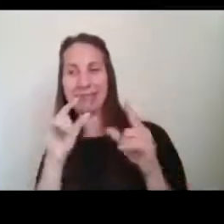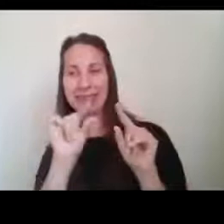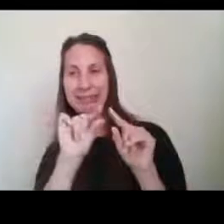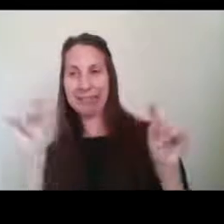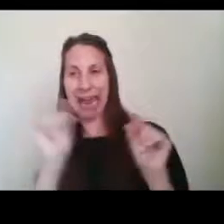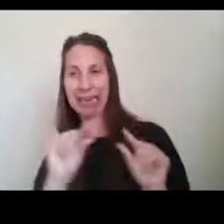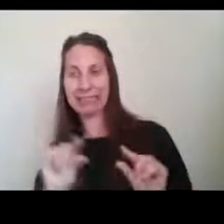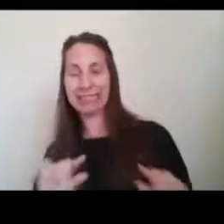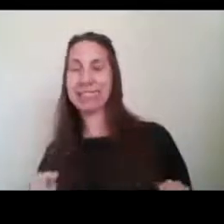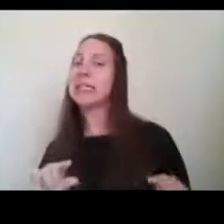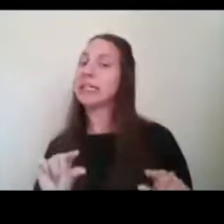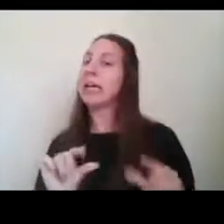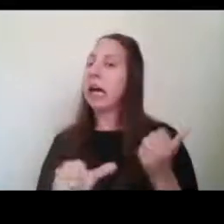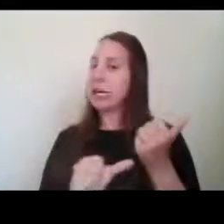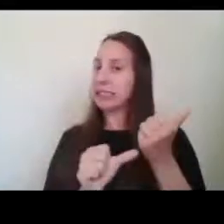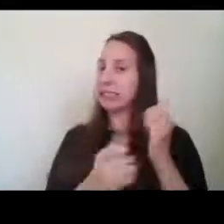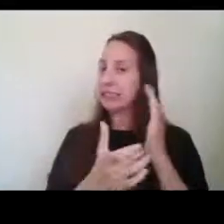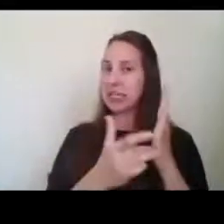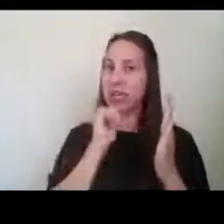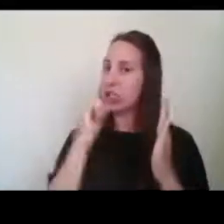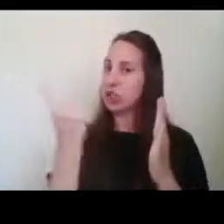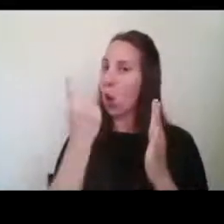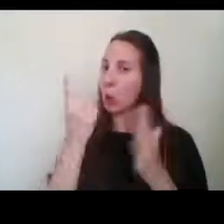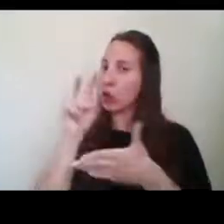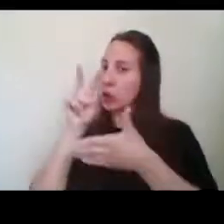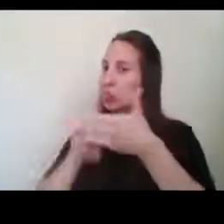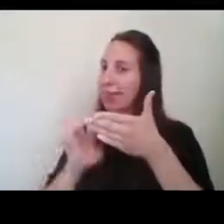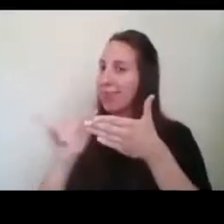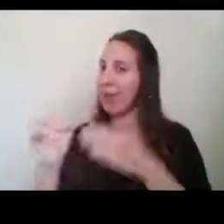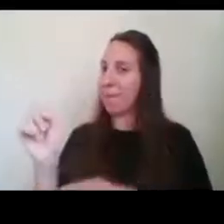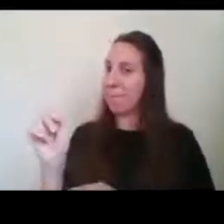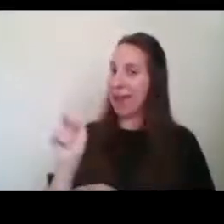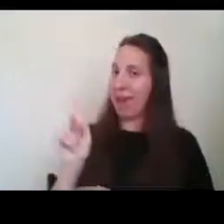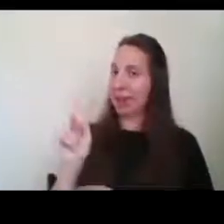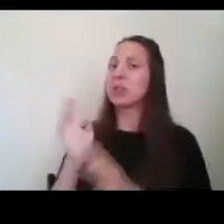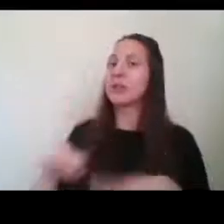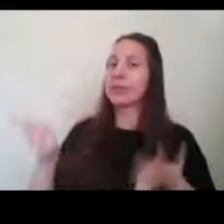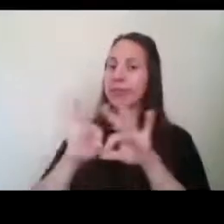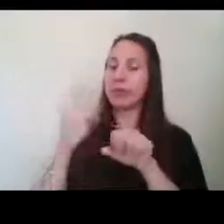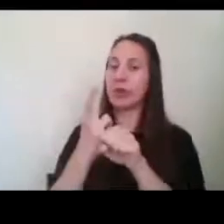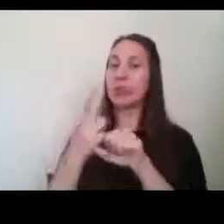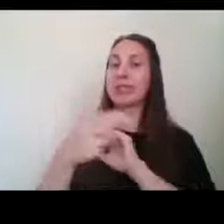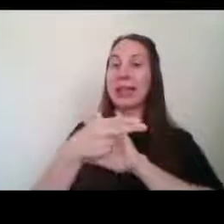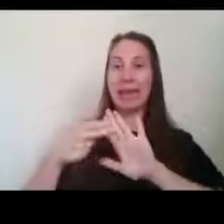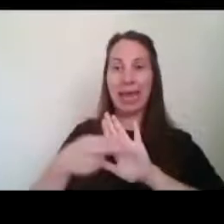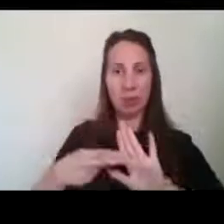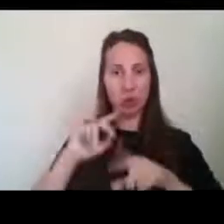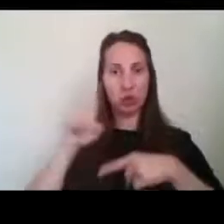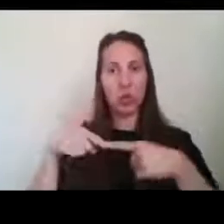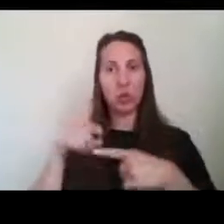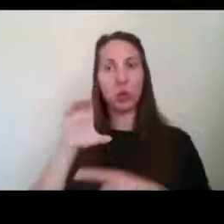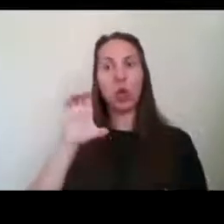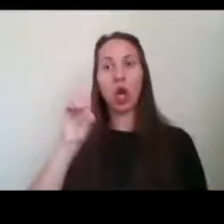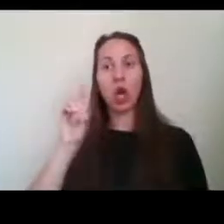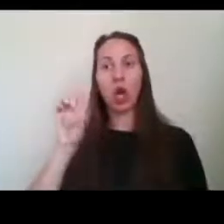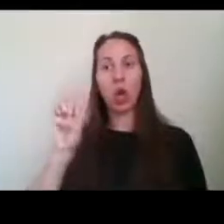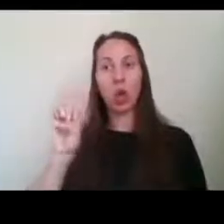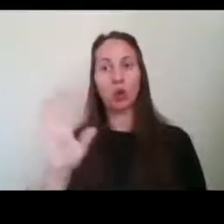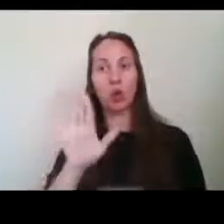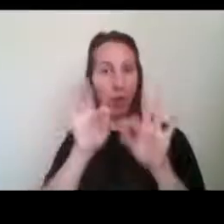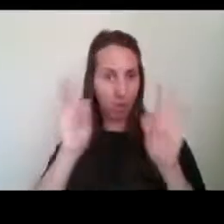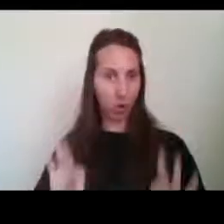via assistive technology. So really focus on using that label element when you code a form. The next slide,